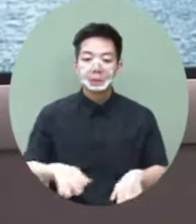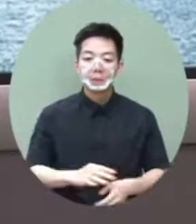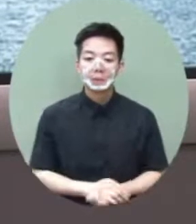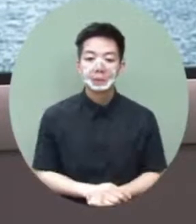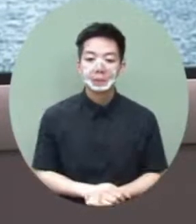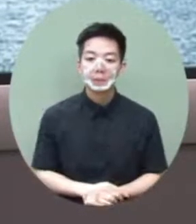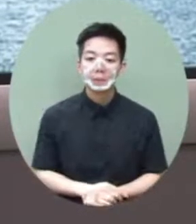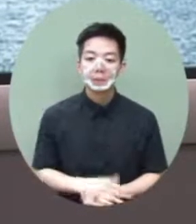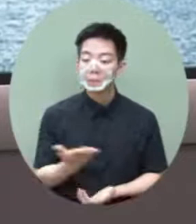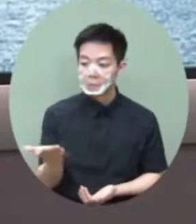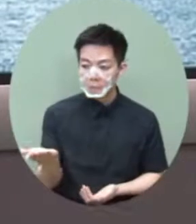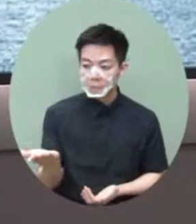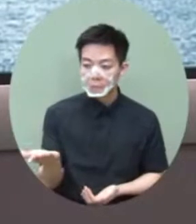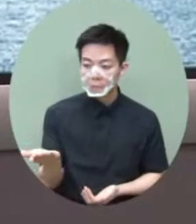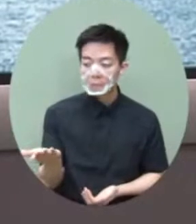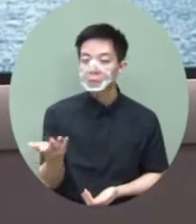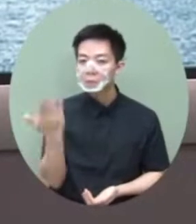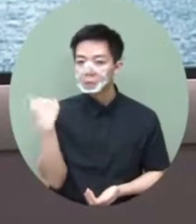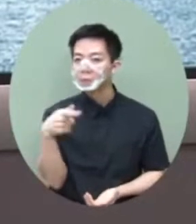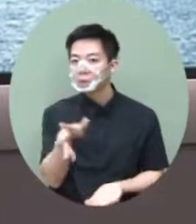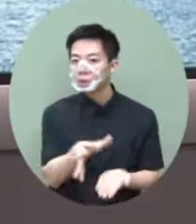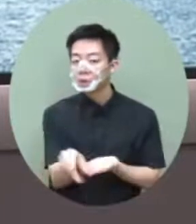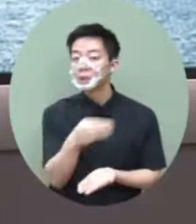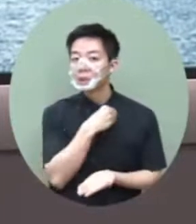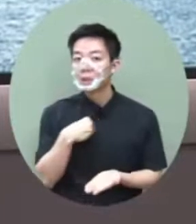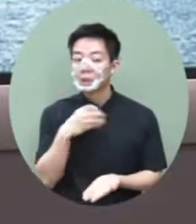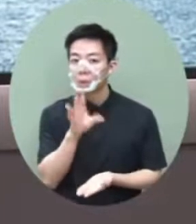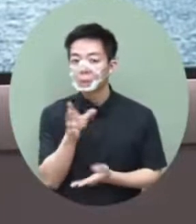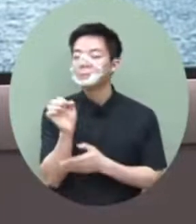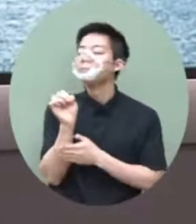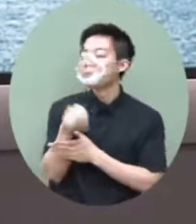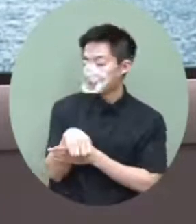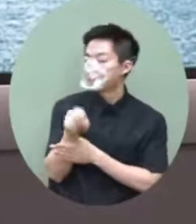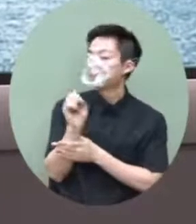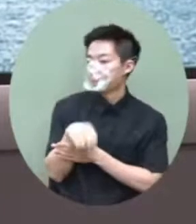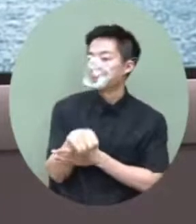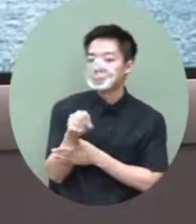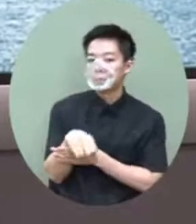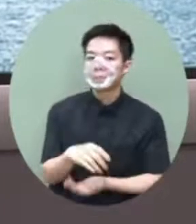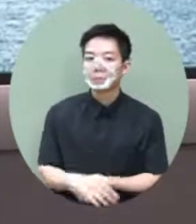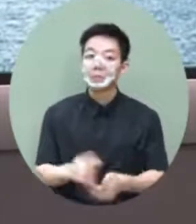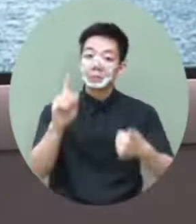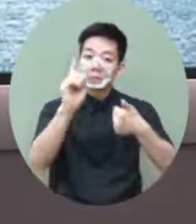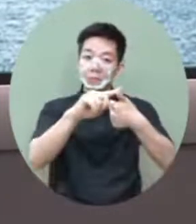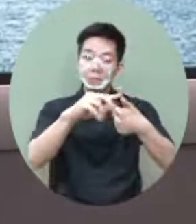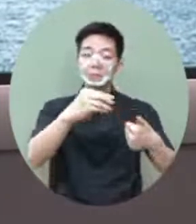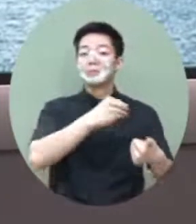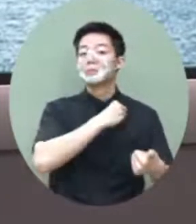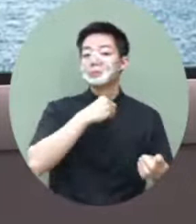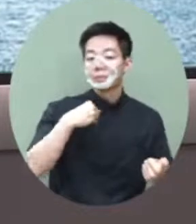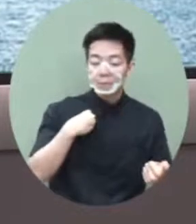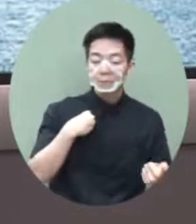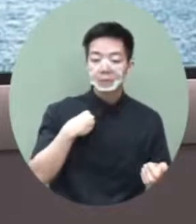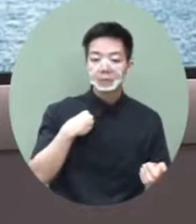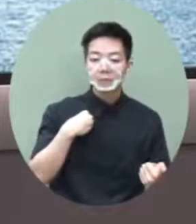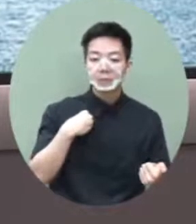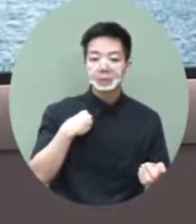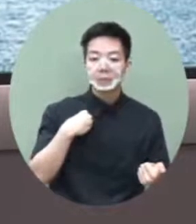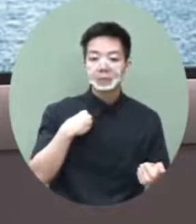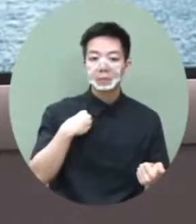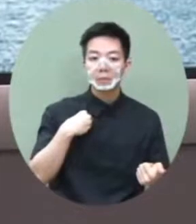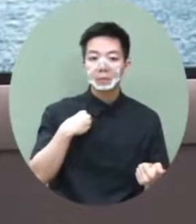requiring more intensive care. I agree with the specialist view, as you mentioned.